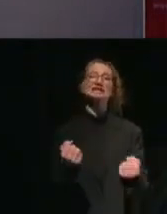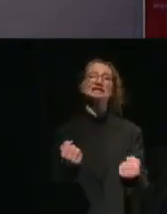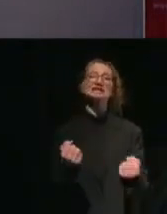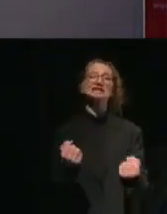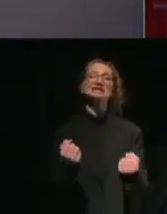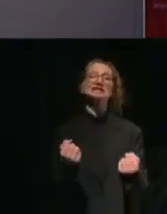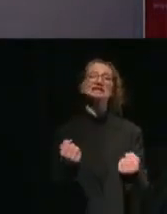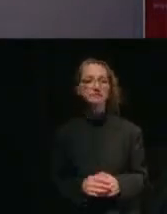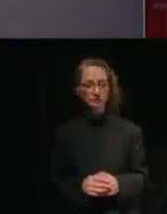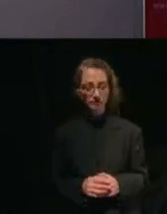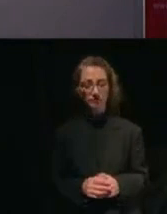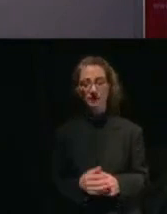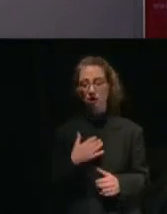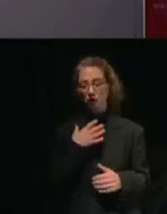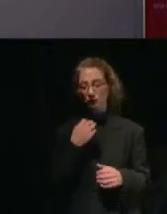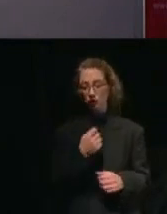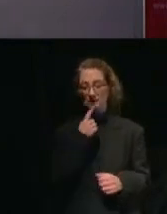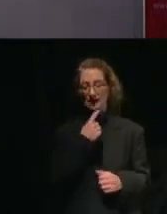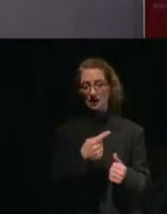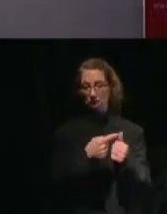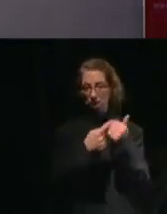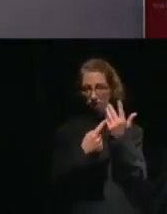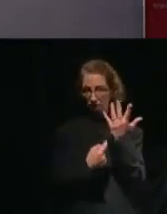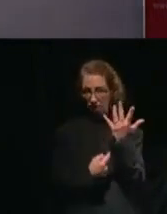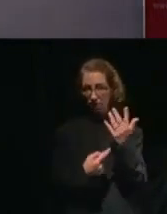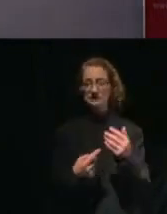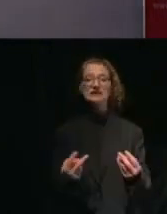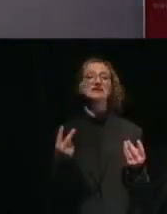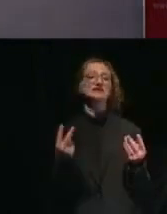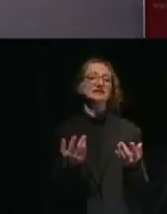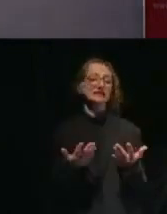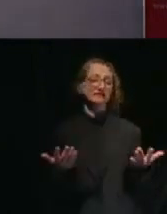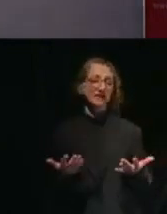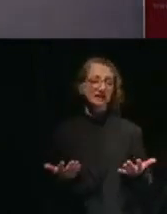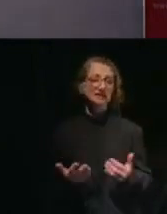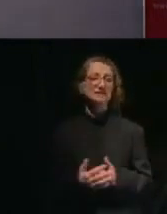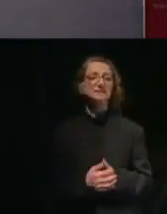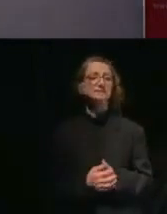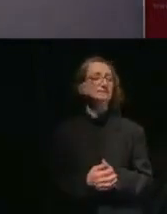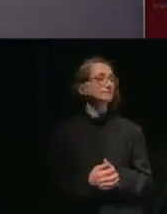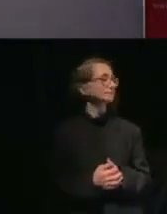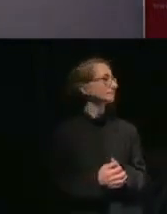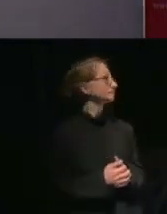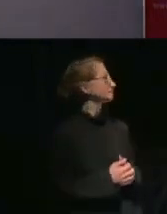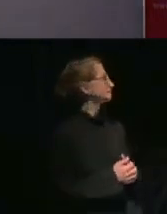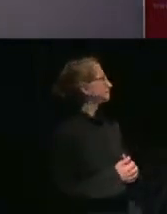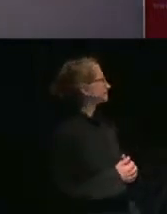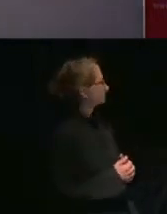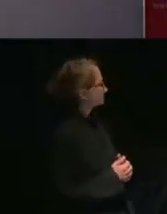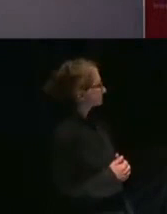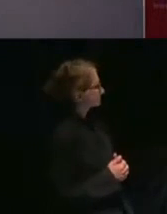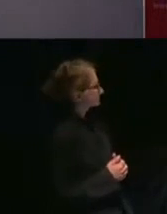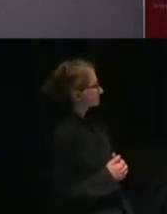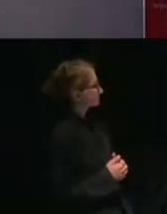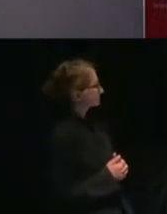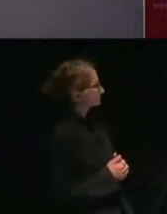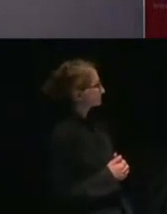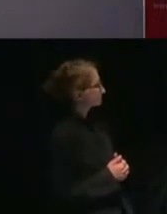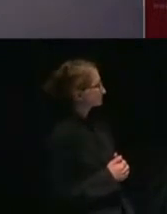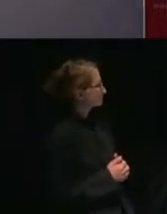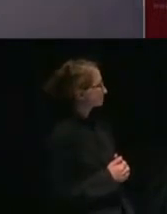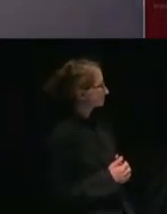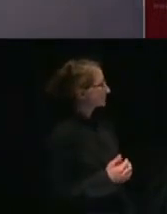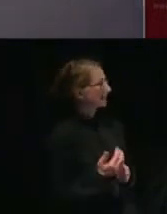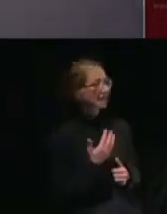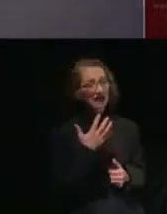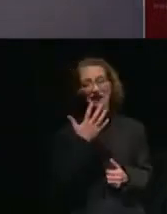Und die würde ich noch einmal kurz abschließend nennen. Ganz wichtig ist natürlich, dass sie im Hintergrund behalten. And I'll damit talk about these, I'll name these once more, so we